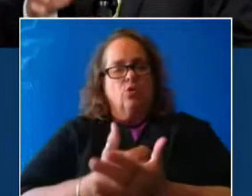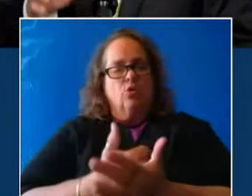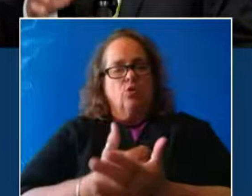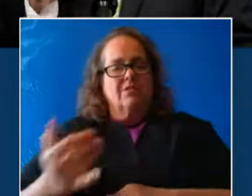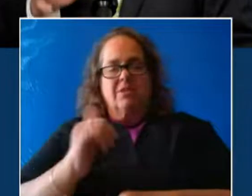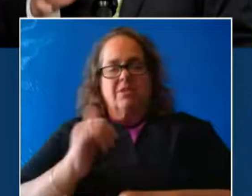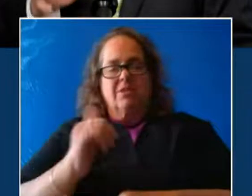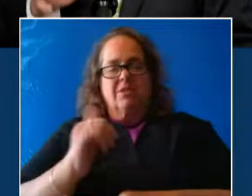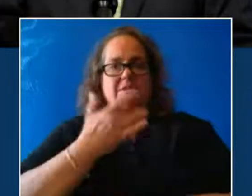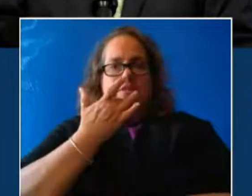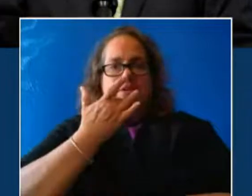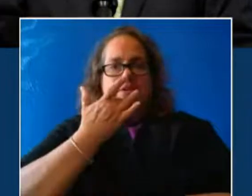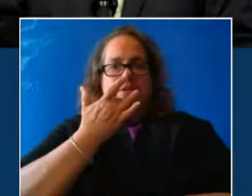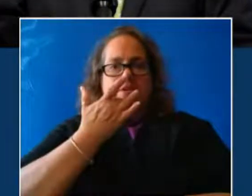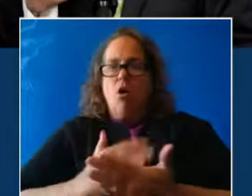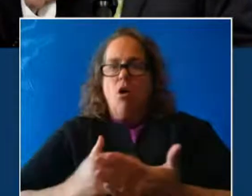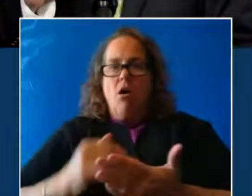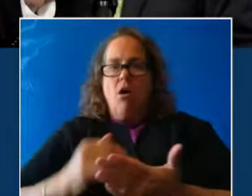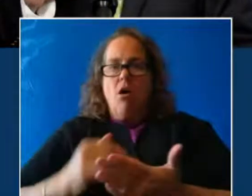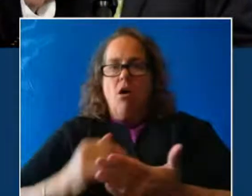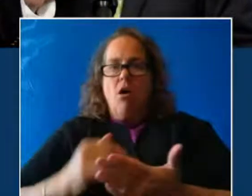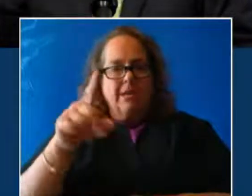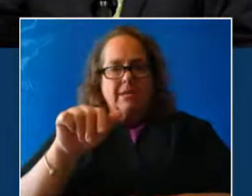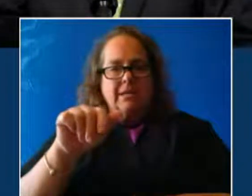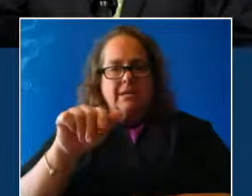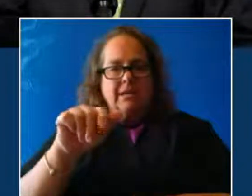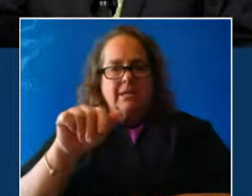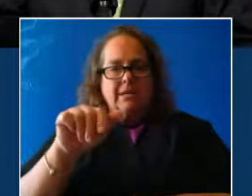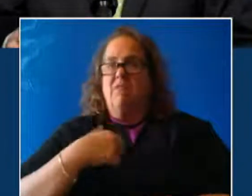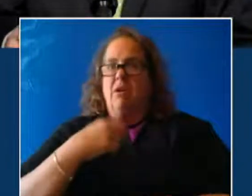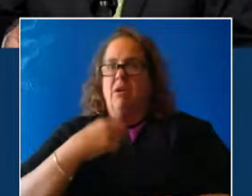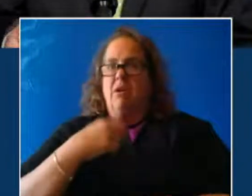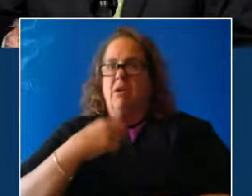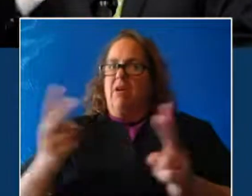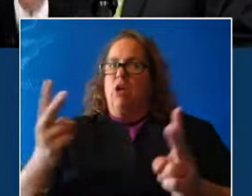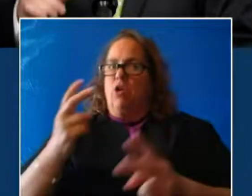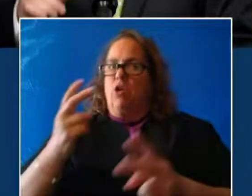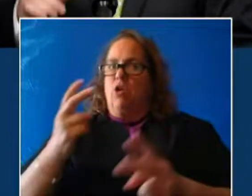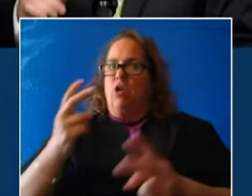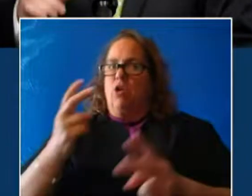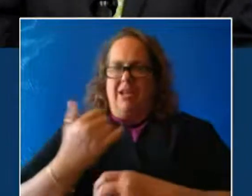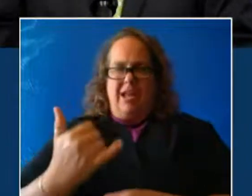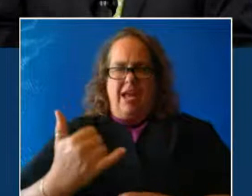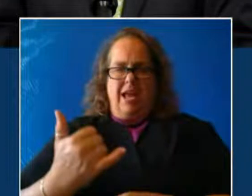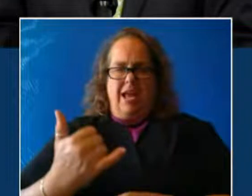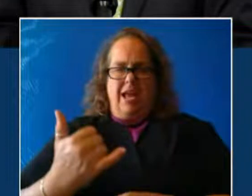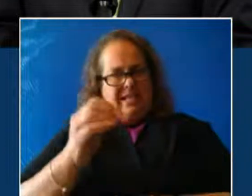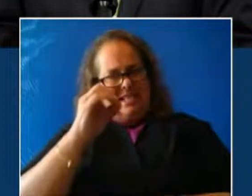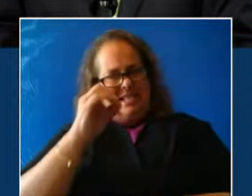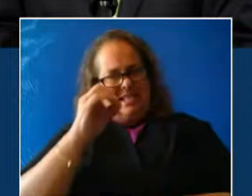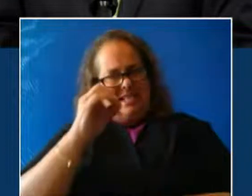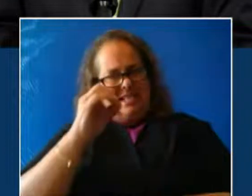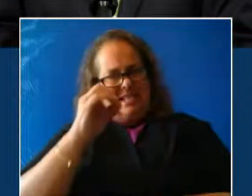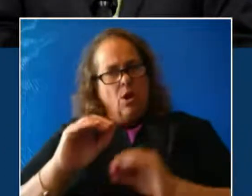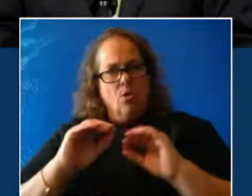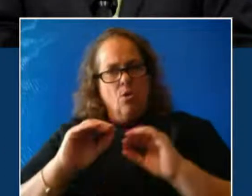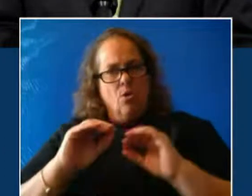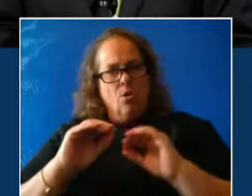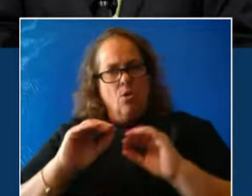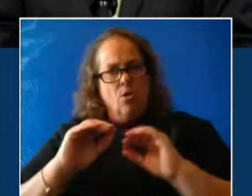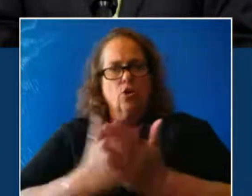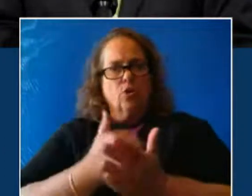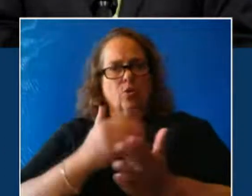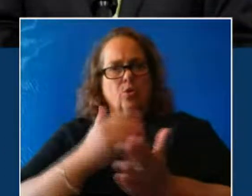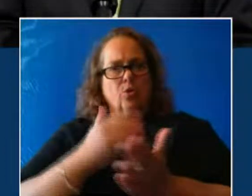hard, especially on long-term care, when we can say 0 new deaths. And I want to give a shout out to a couple of